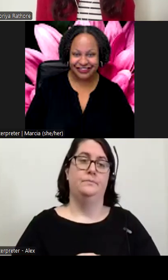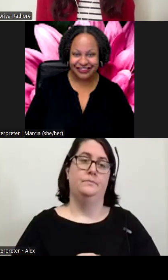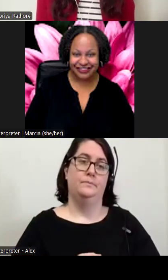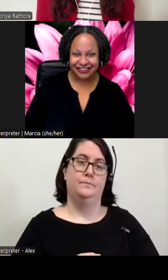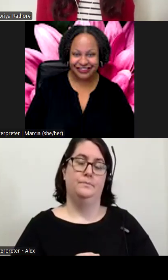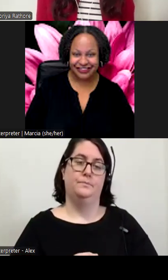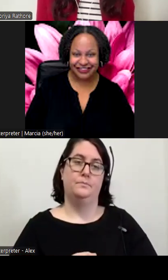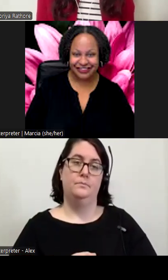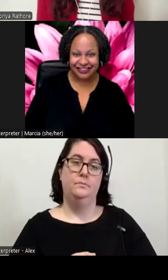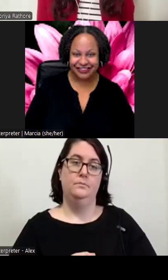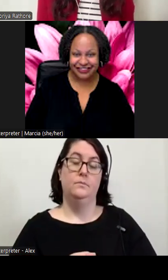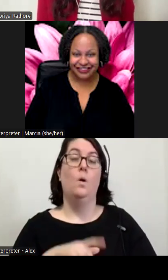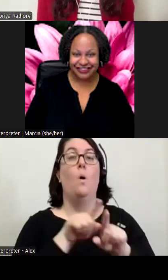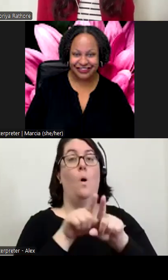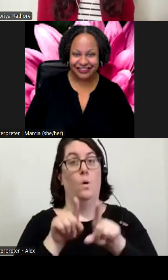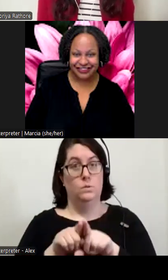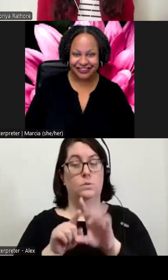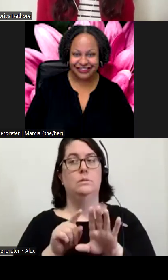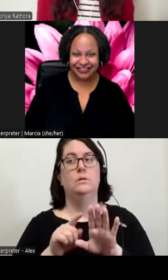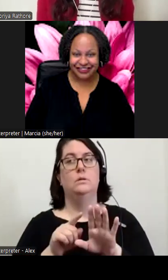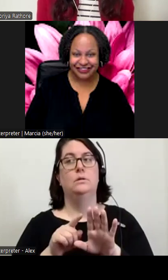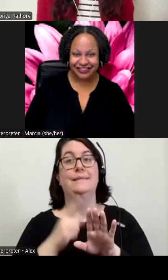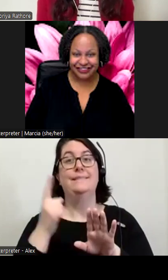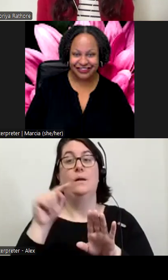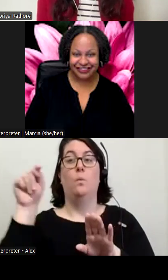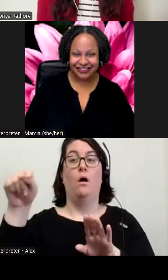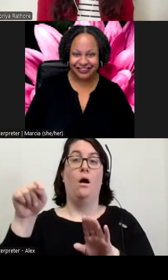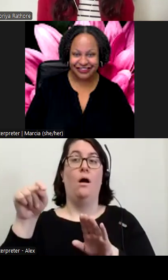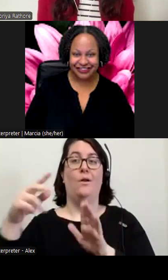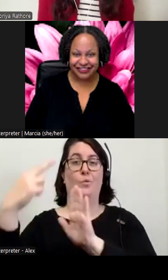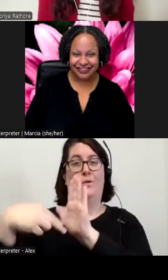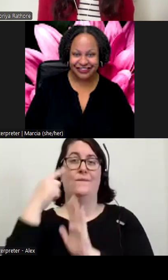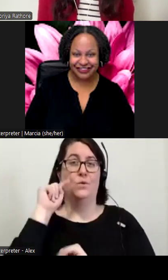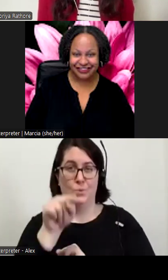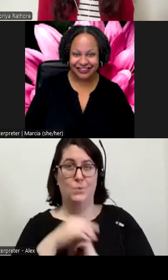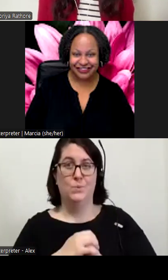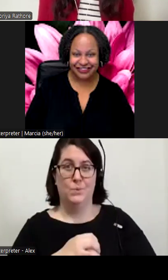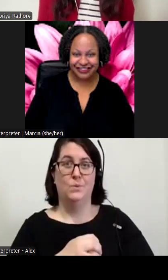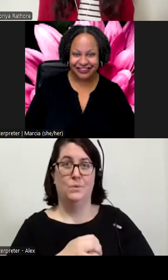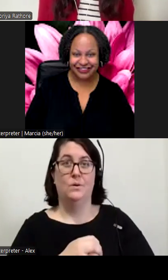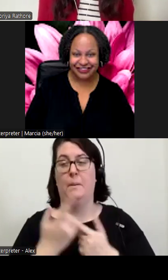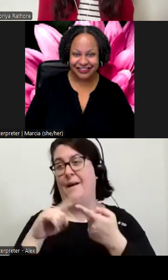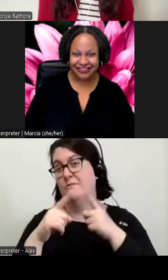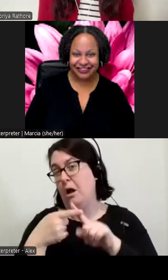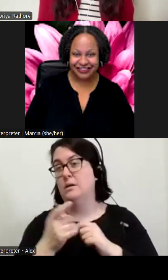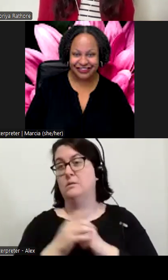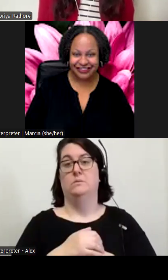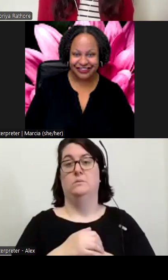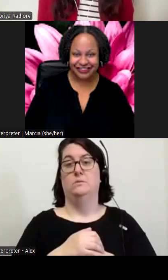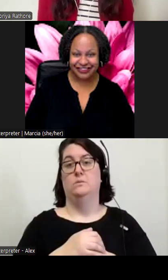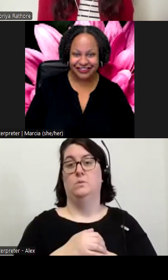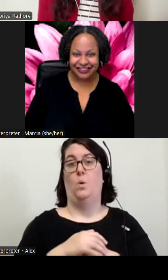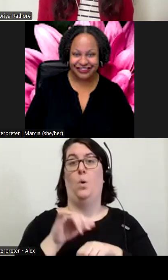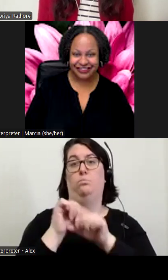Another great thing to do is to have someone review your application. So, ask a friend or a